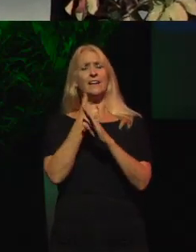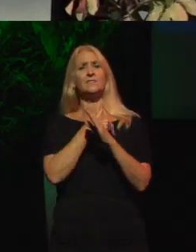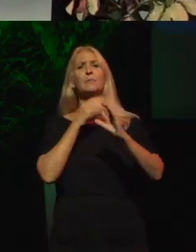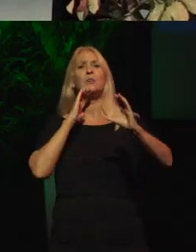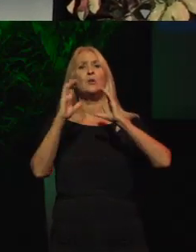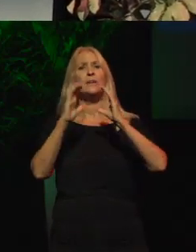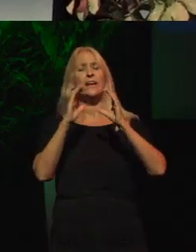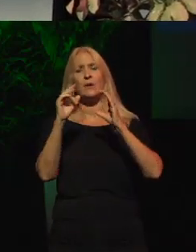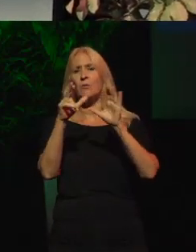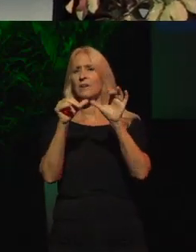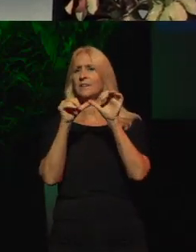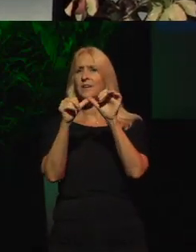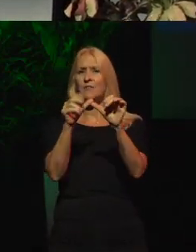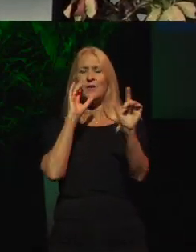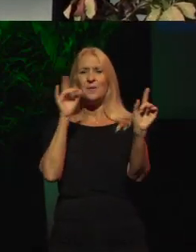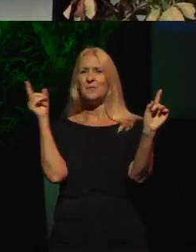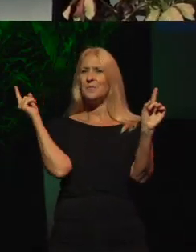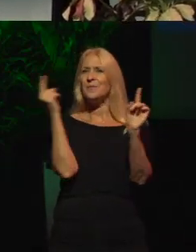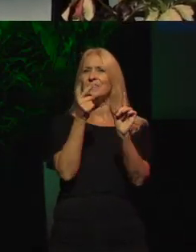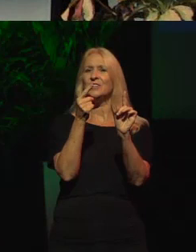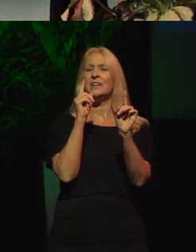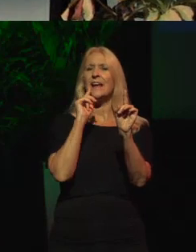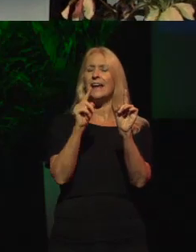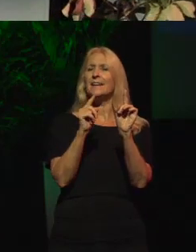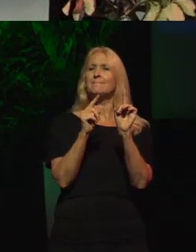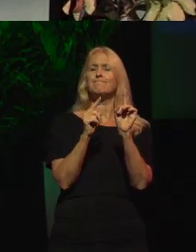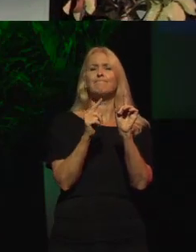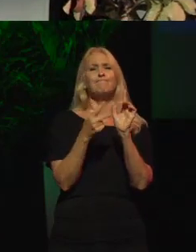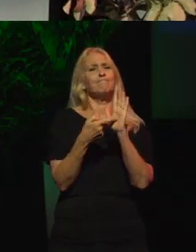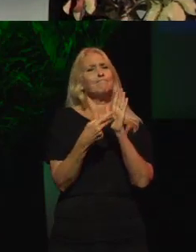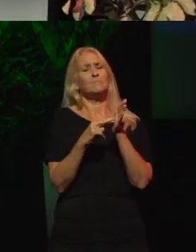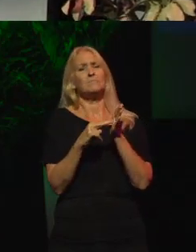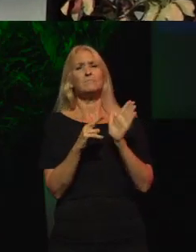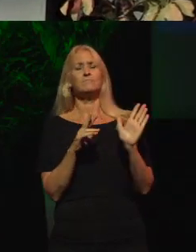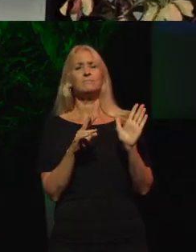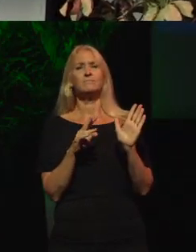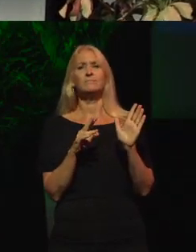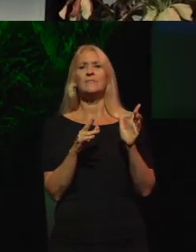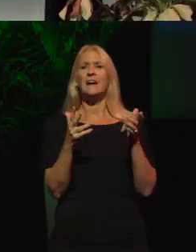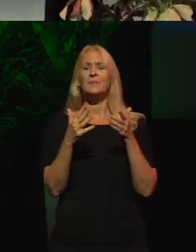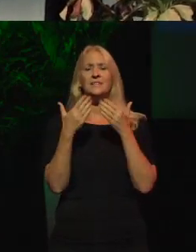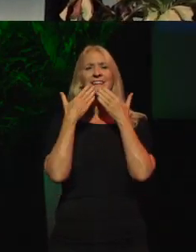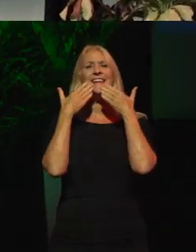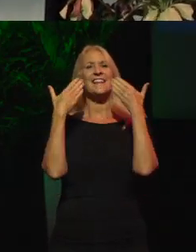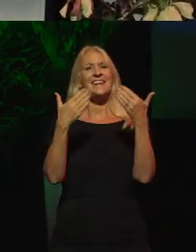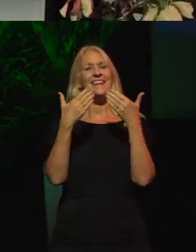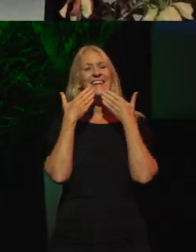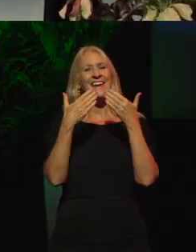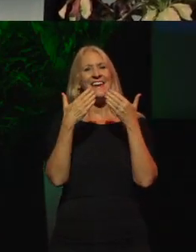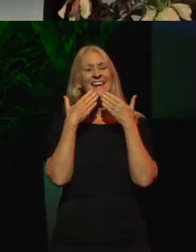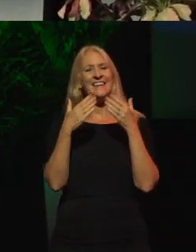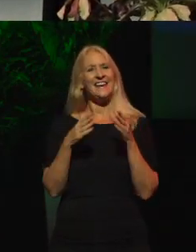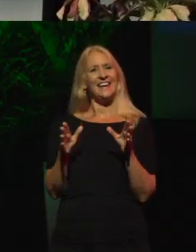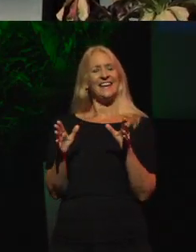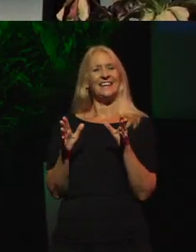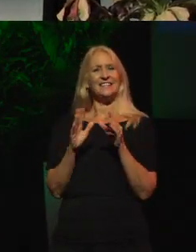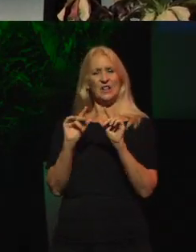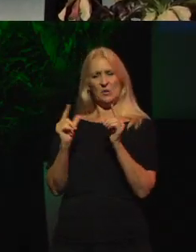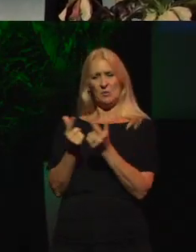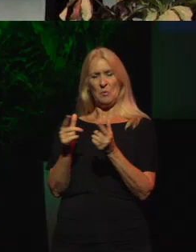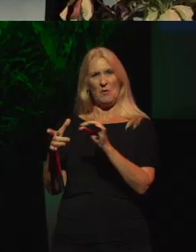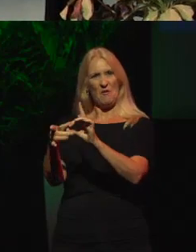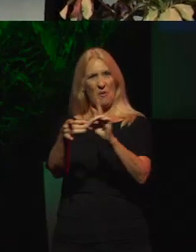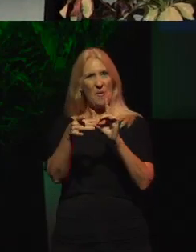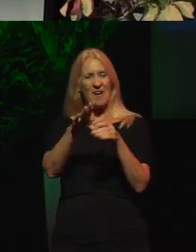carrying forward our mission and our purpose. Let me first say thank you to the committee who have coordinated all of